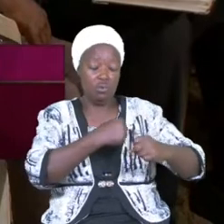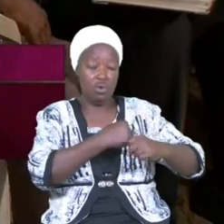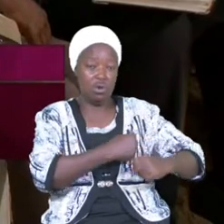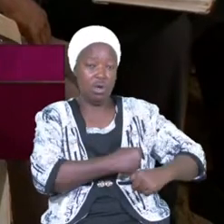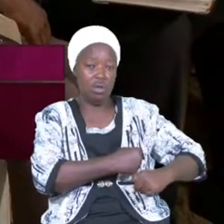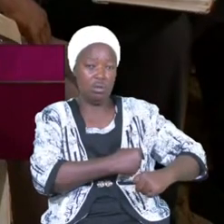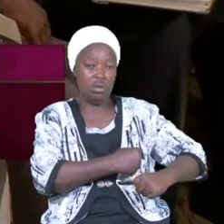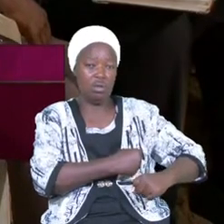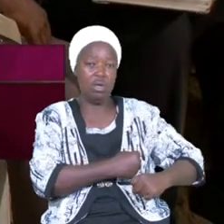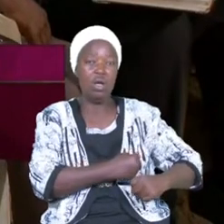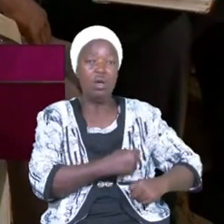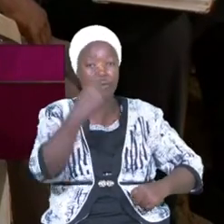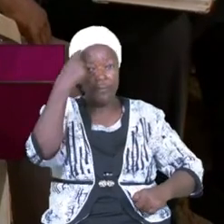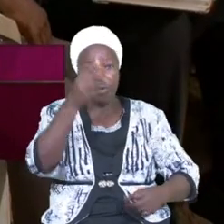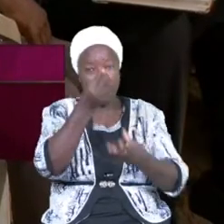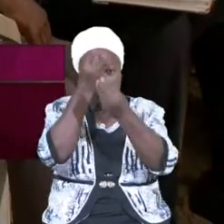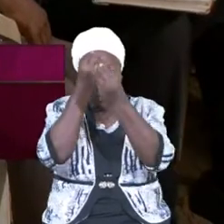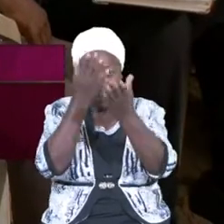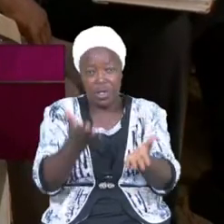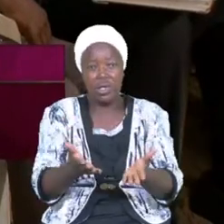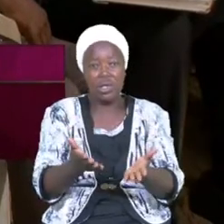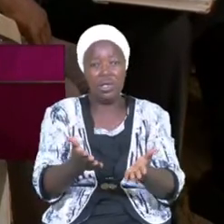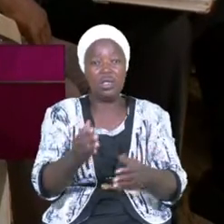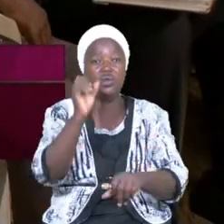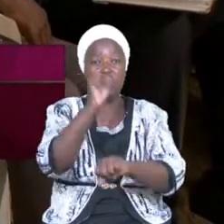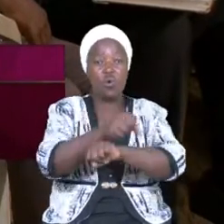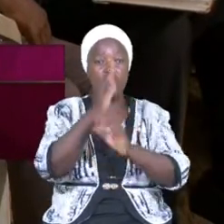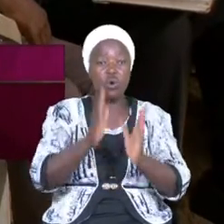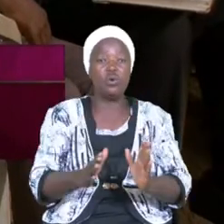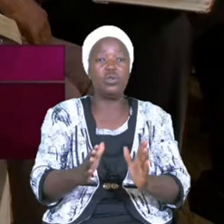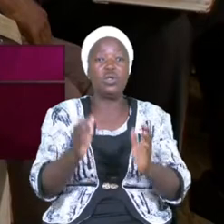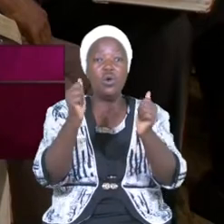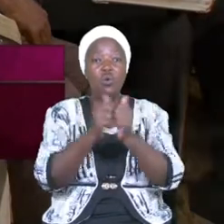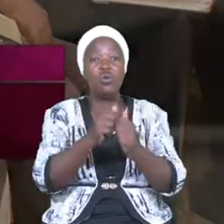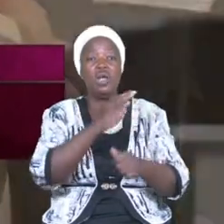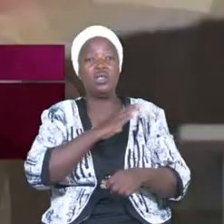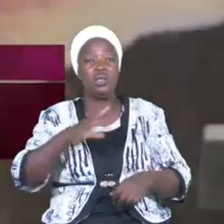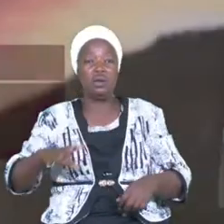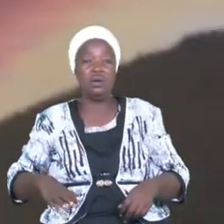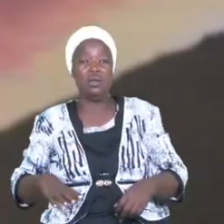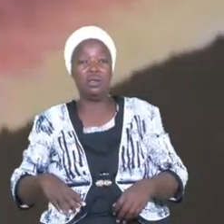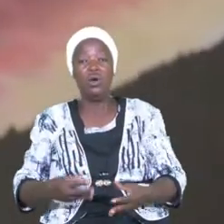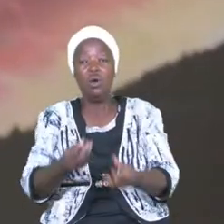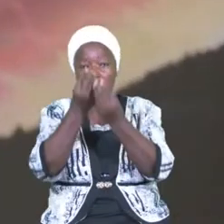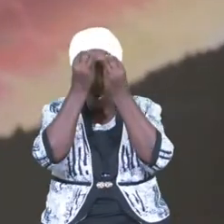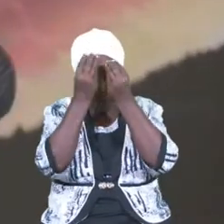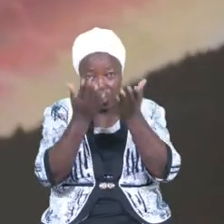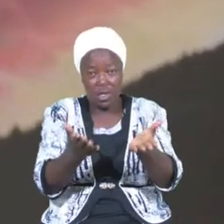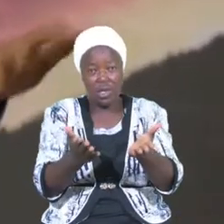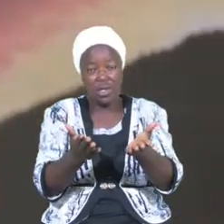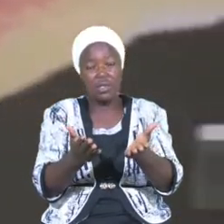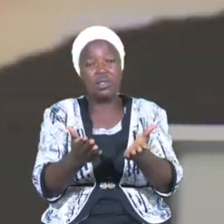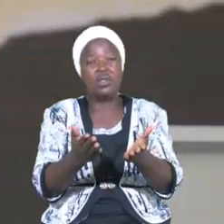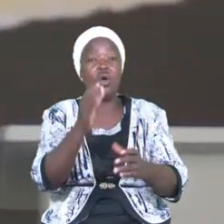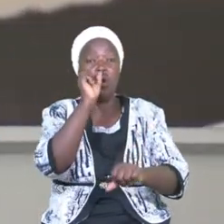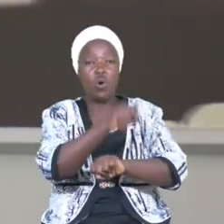conquerors with Christ. Obedient conquerors. Now, if somebody